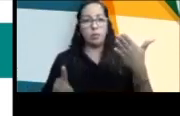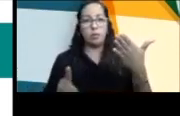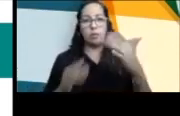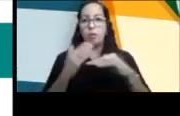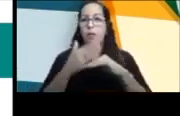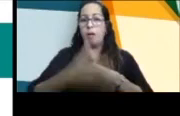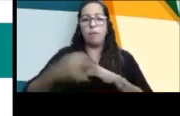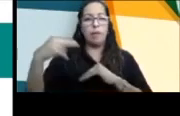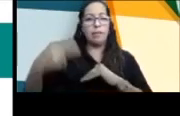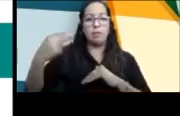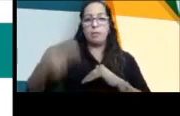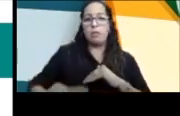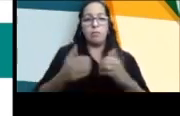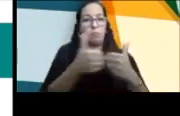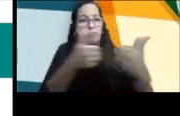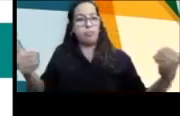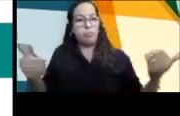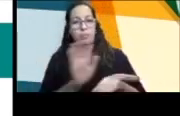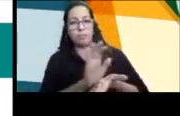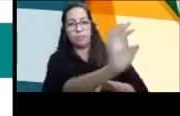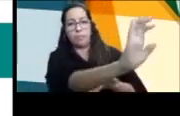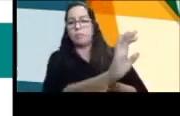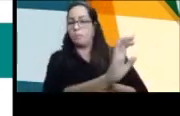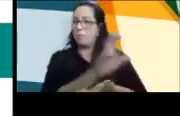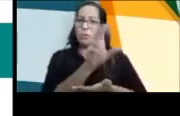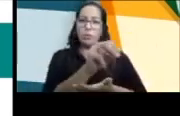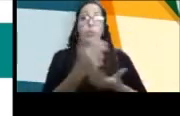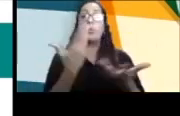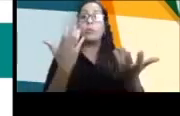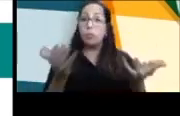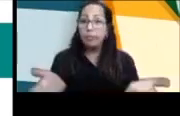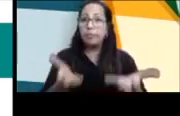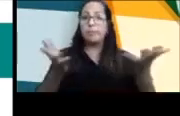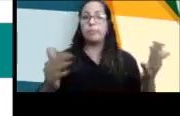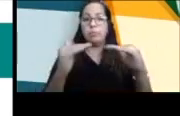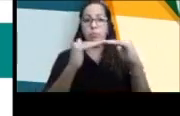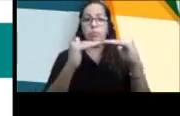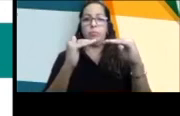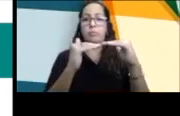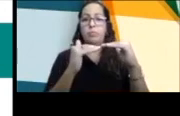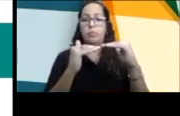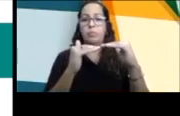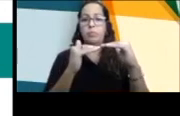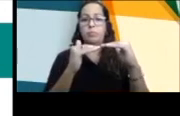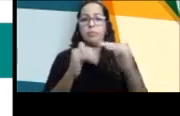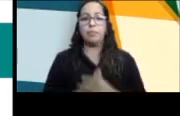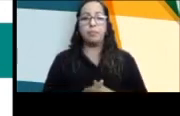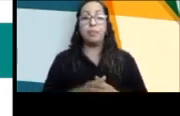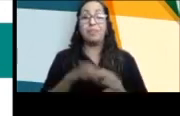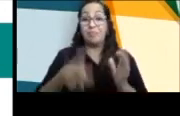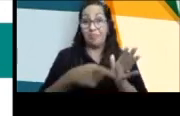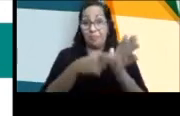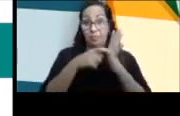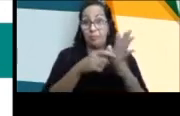patterns of segregation, promote fair housing choice, and foster inclusive communities. These requirements